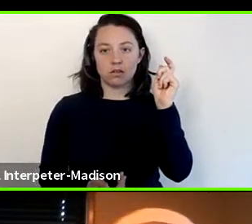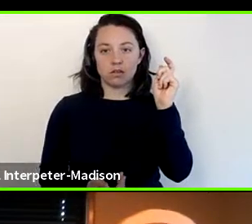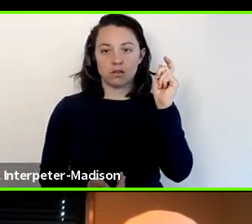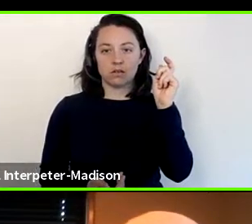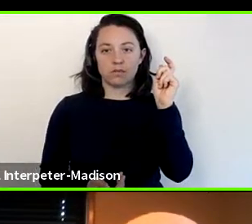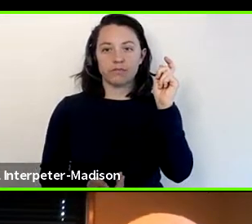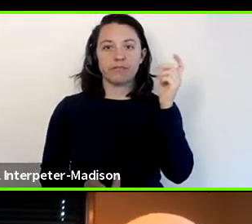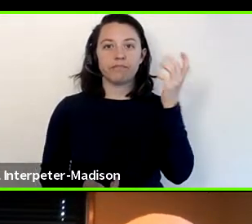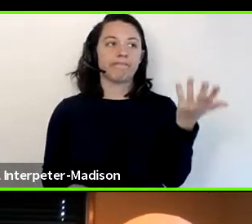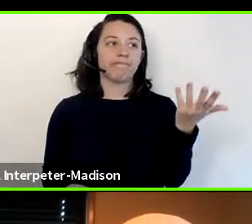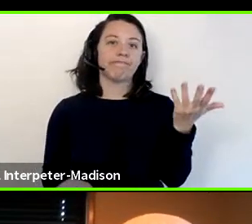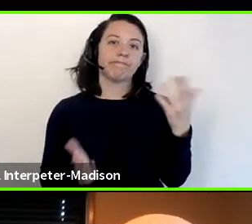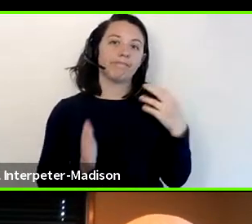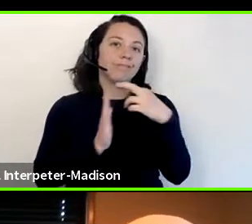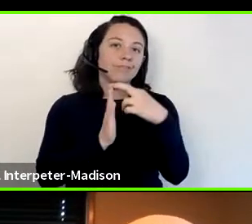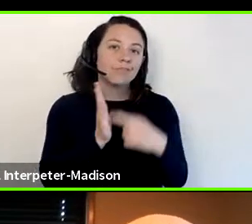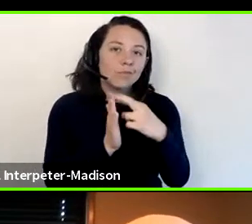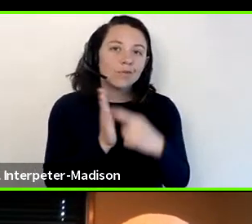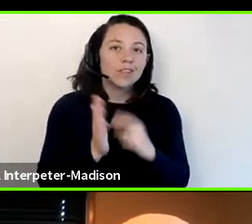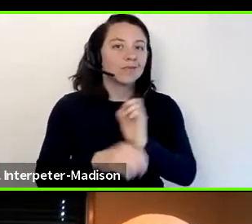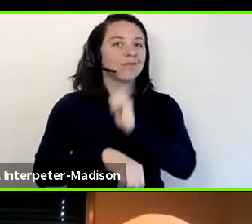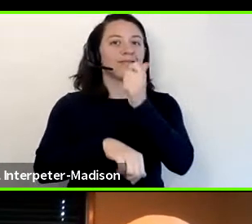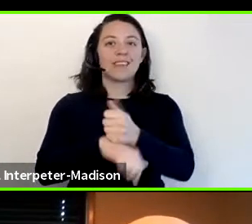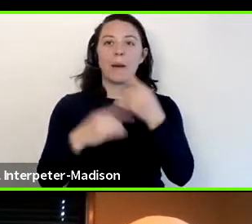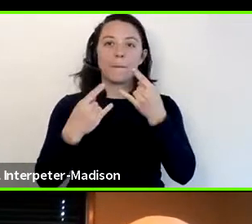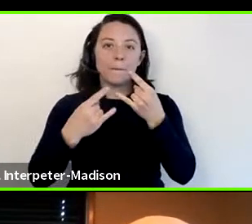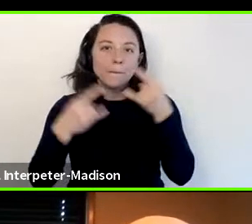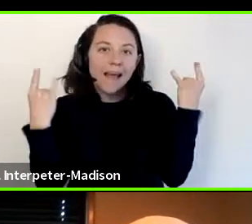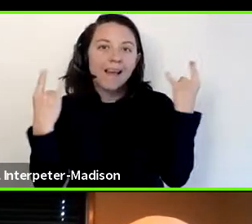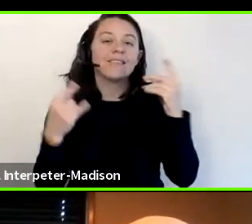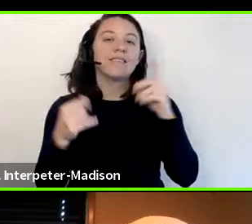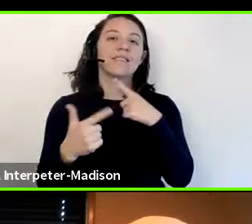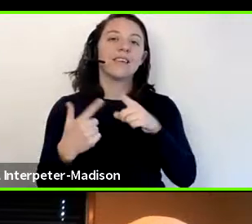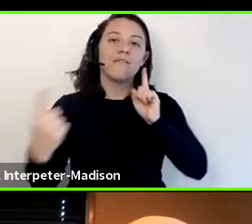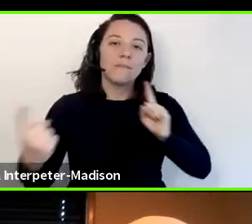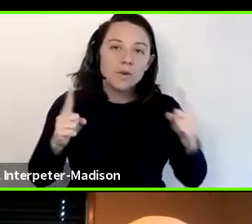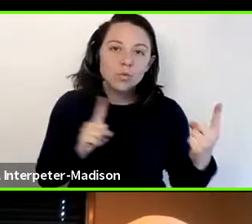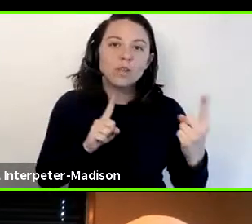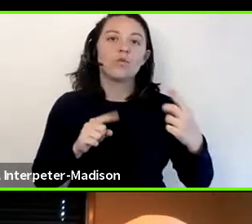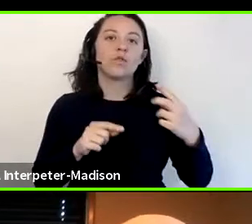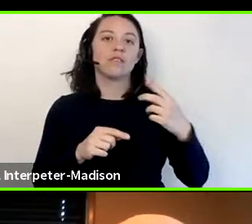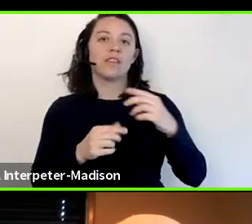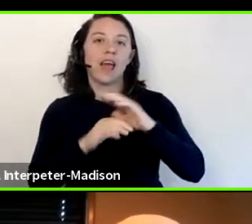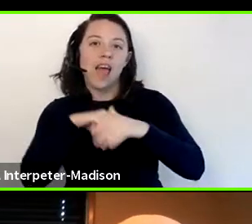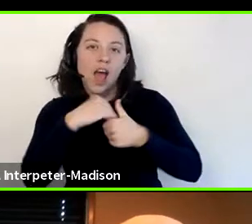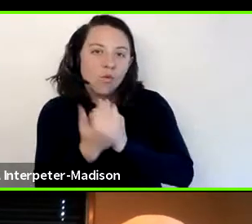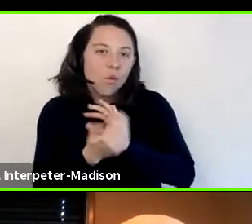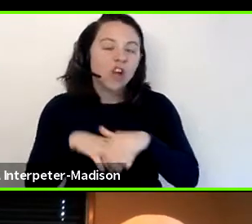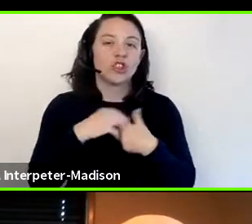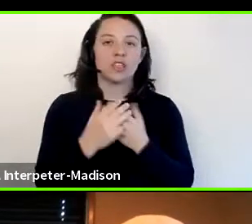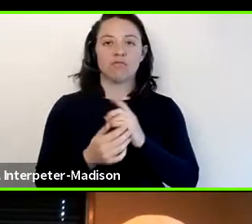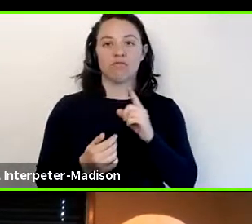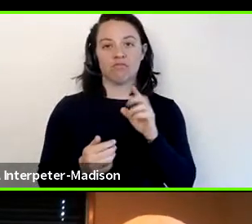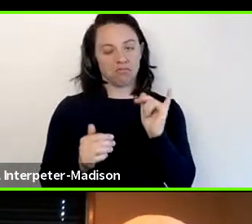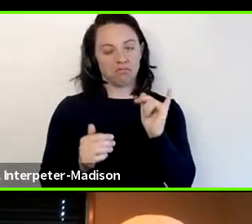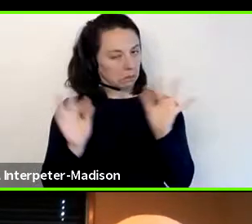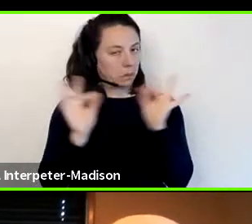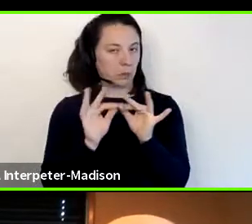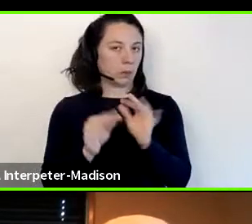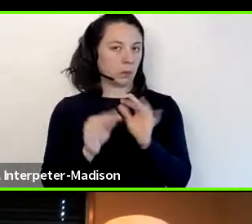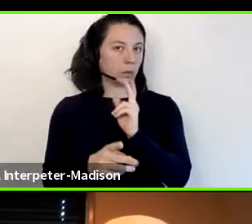physical distancing and masking and appropriate hand washing. That's true. Thank